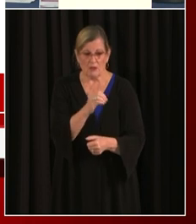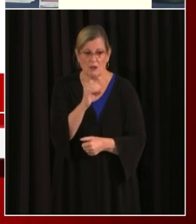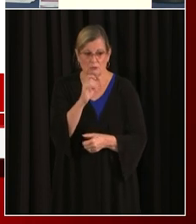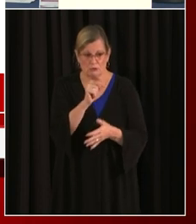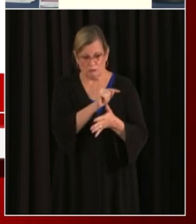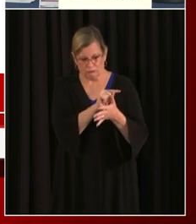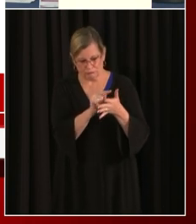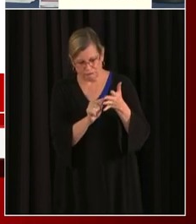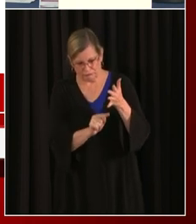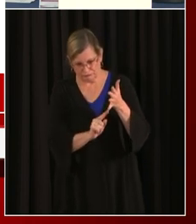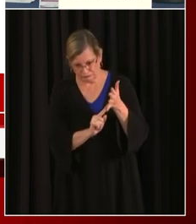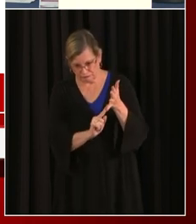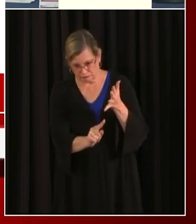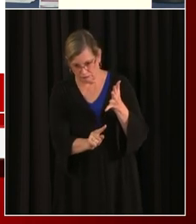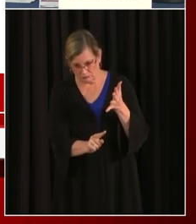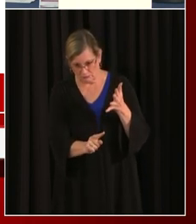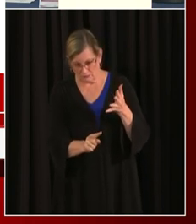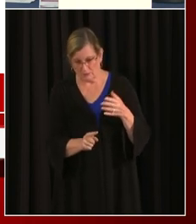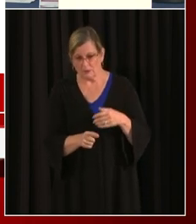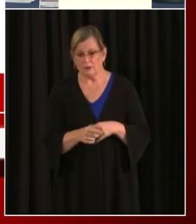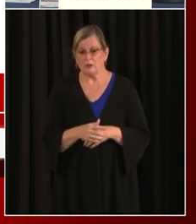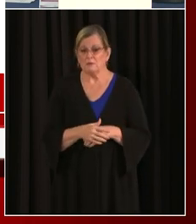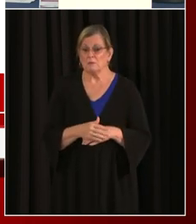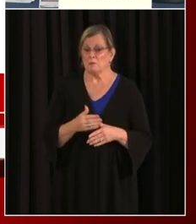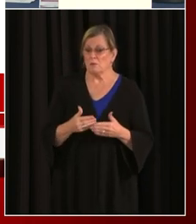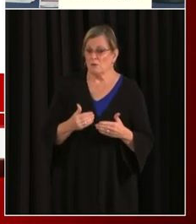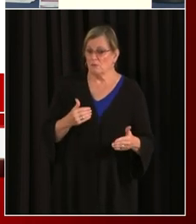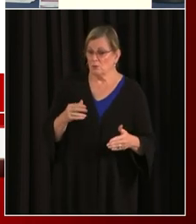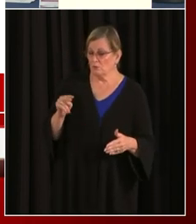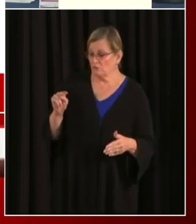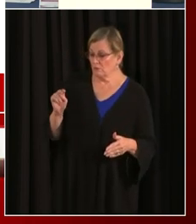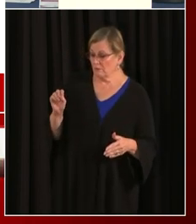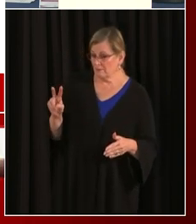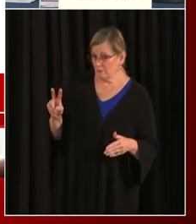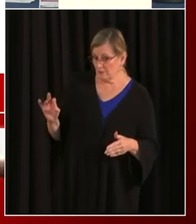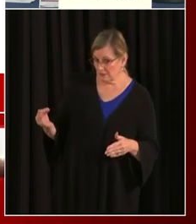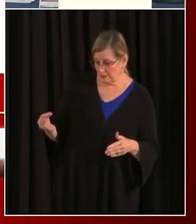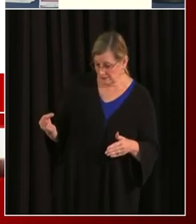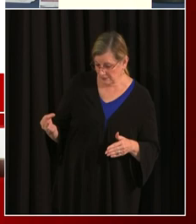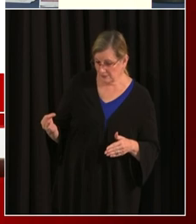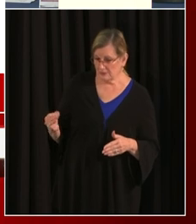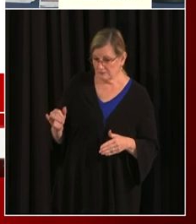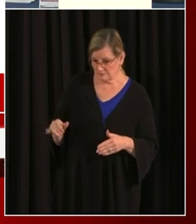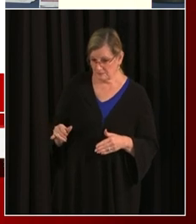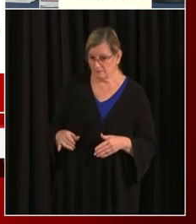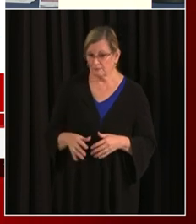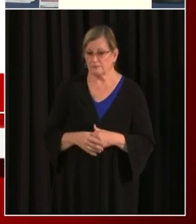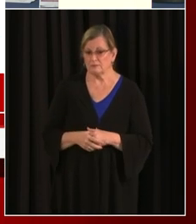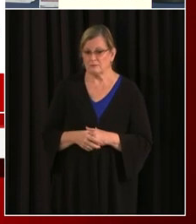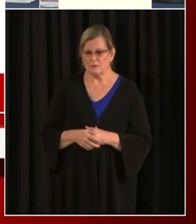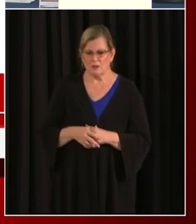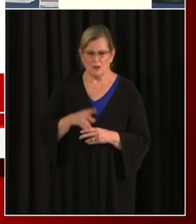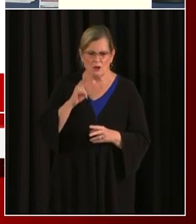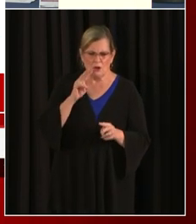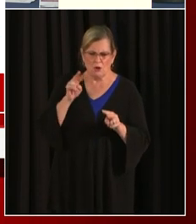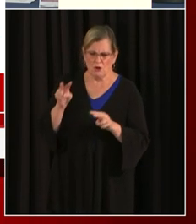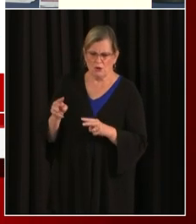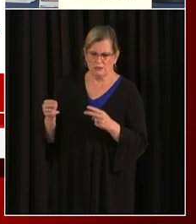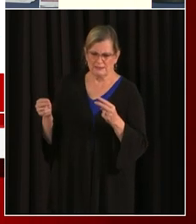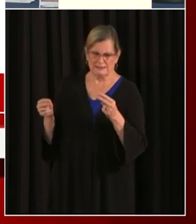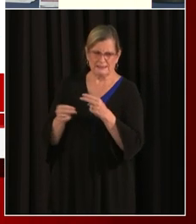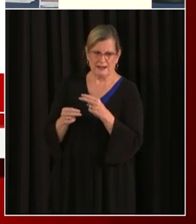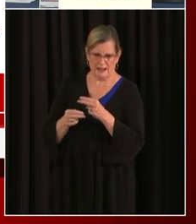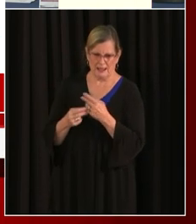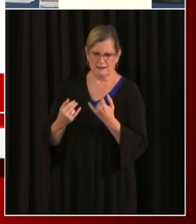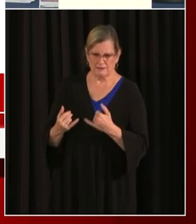1. On the next slide, we highlight some of our work and upgrades that are in process for our HVAC systems.